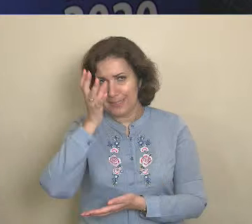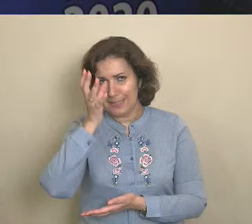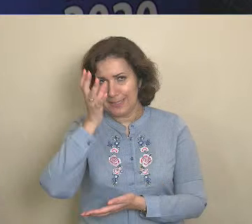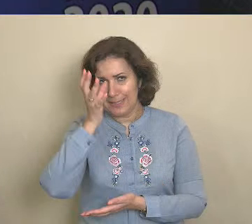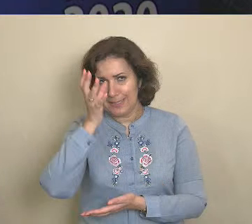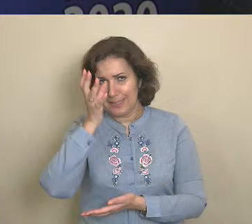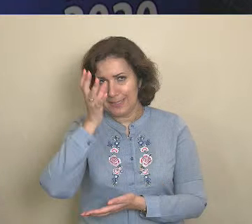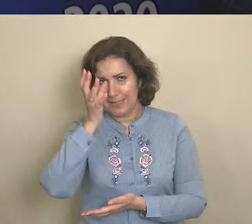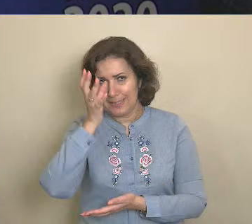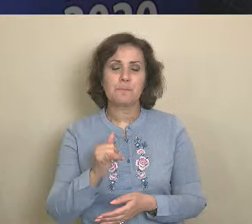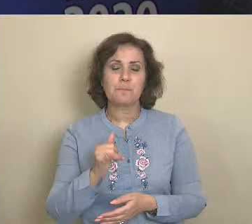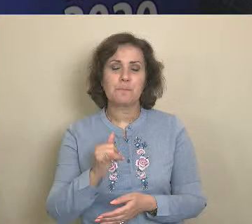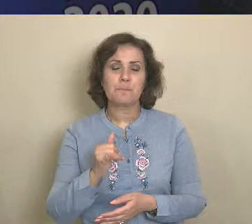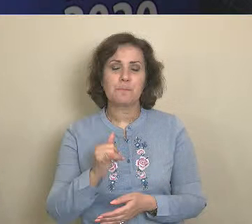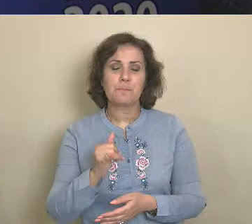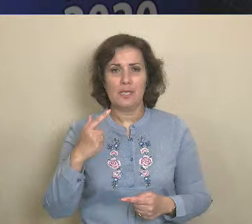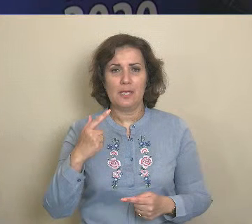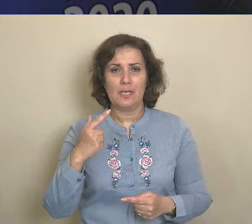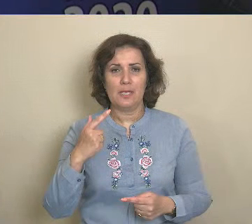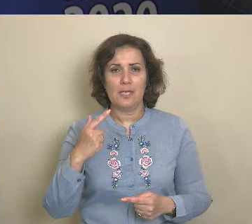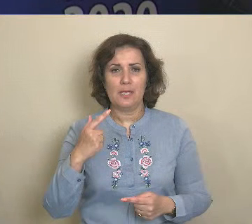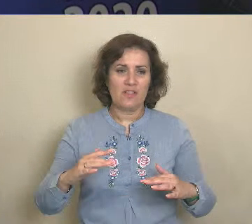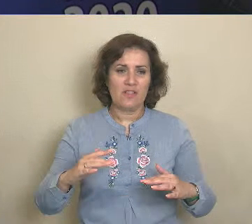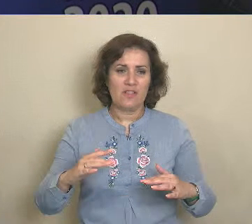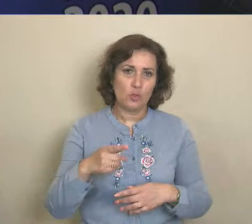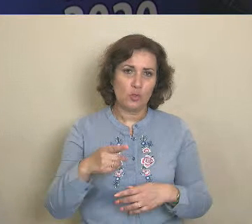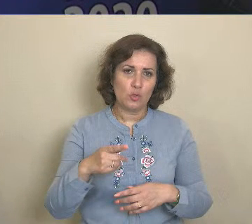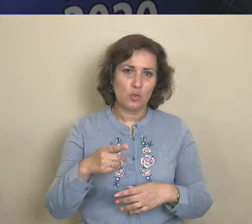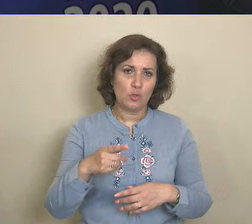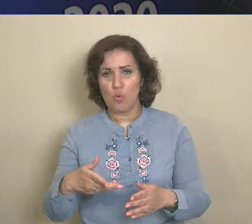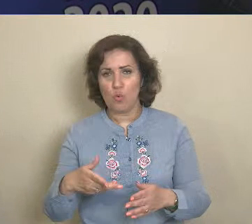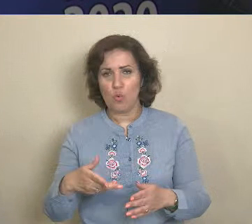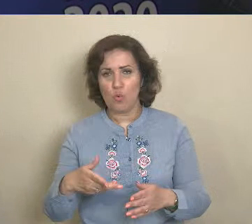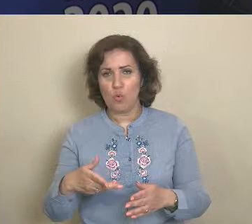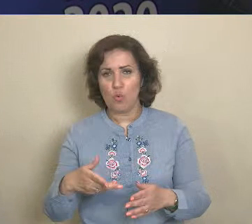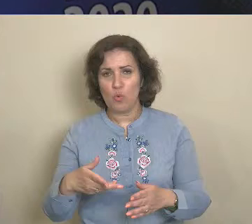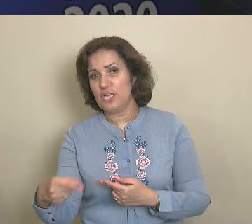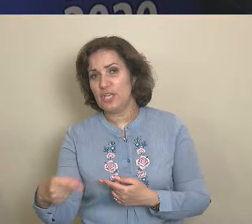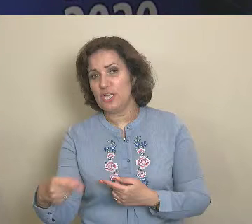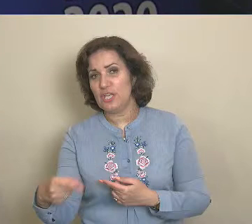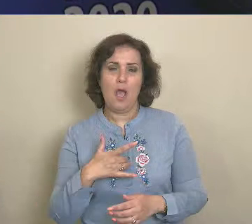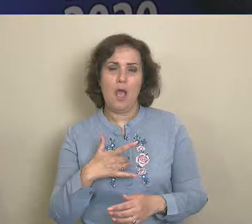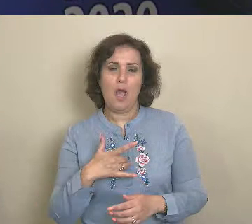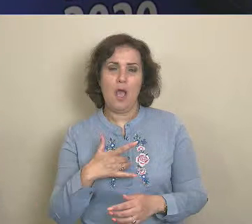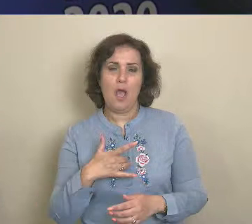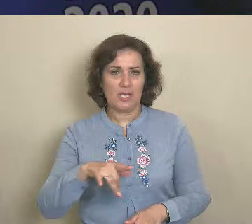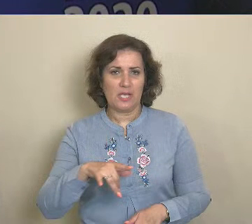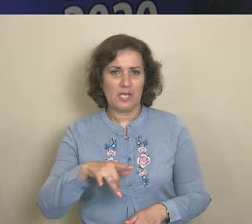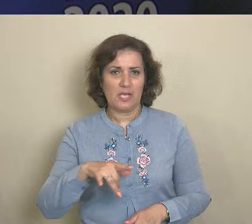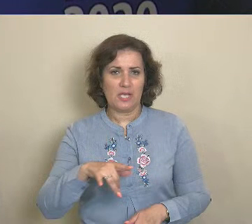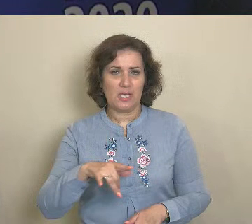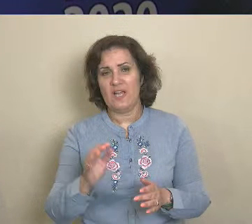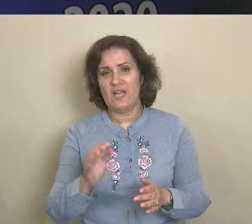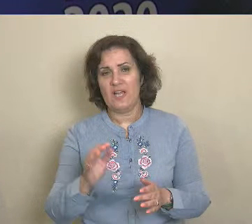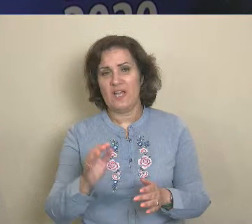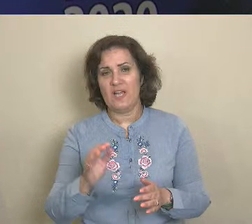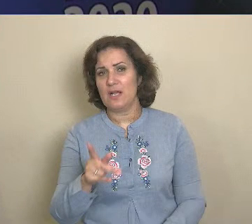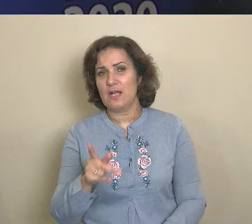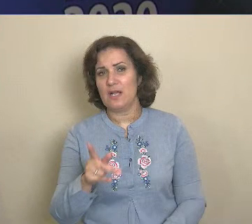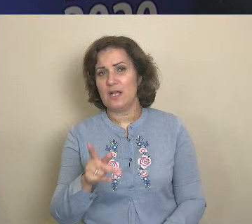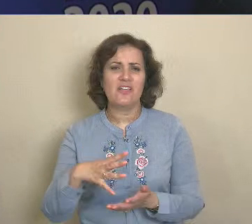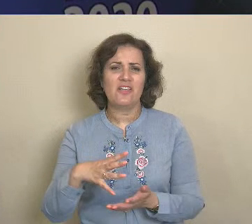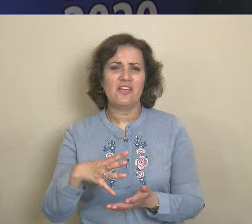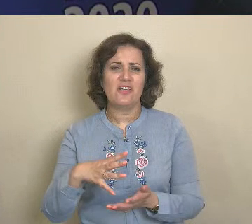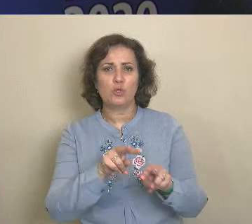have been written dedicated to this topic. And we usually, taking different decisions. Either